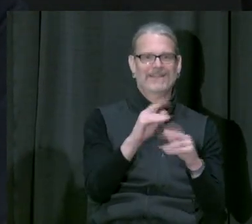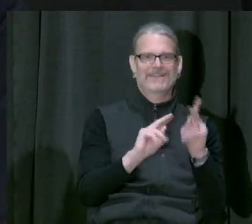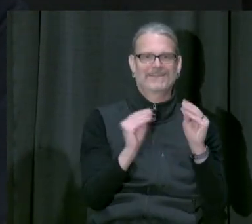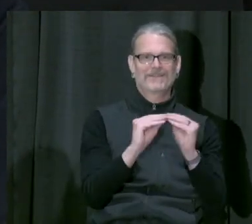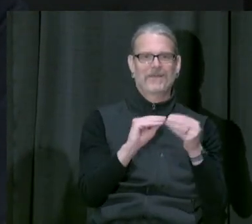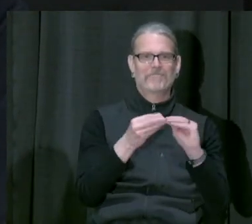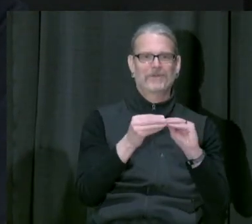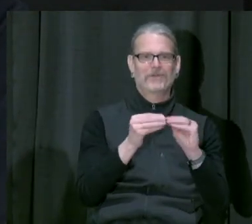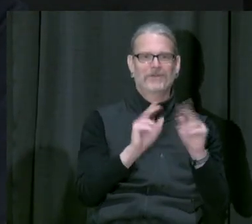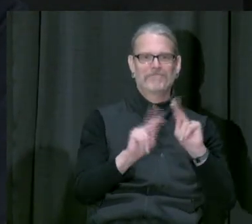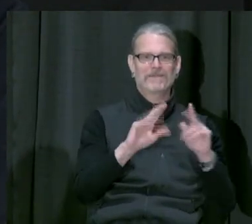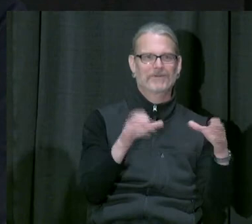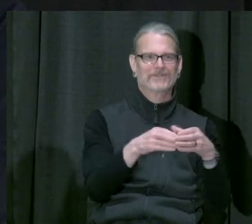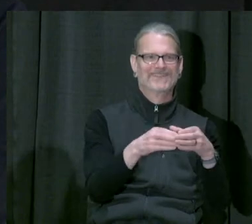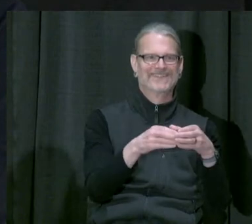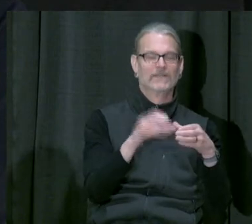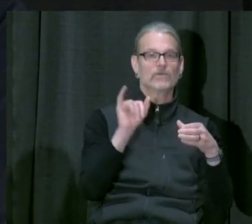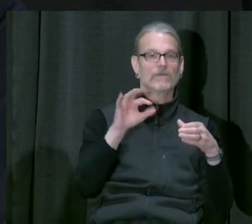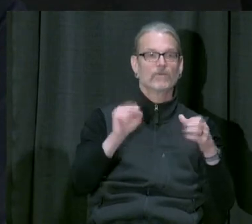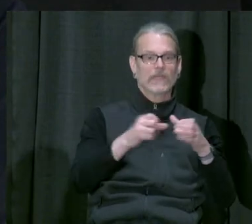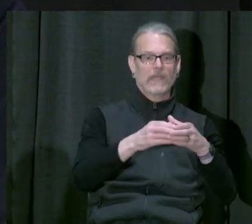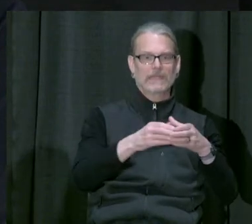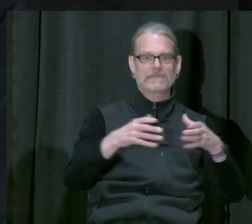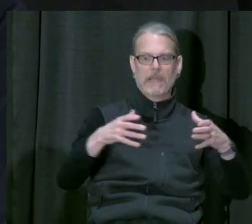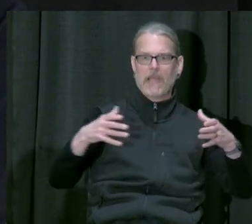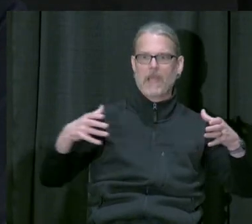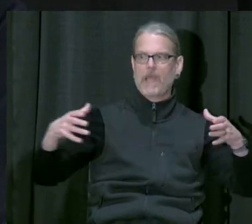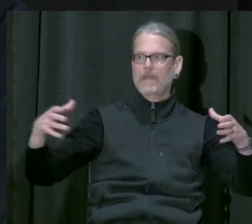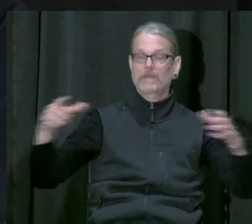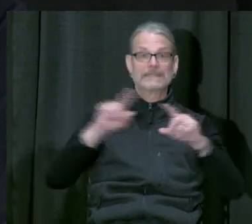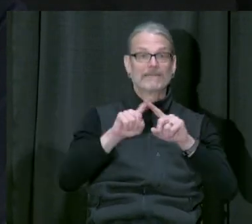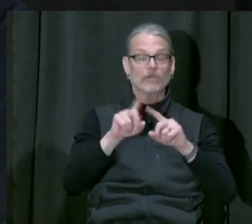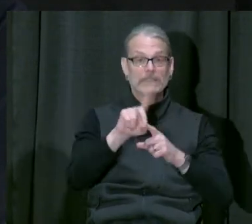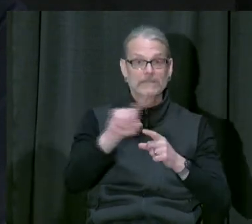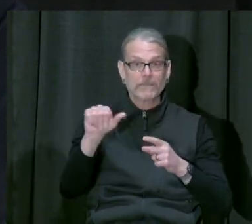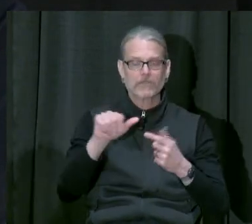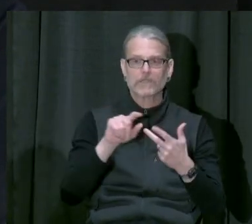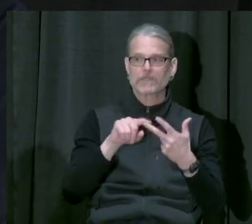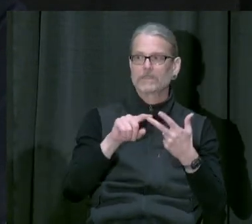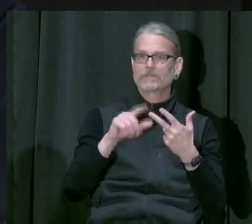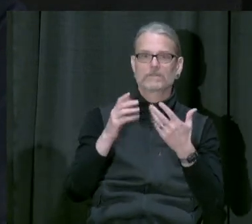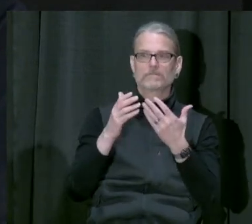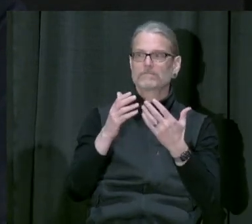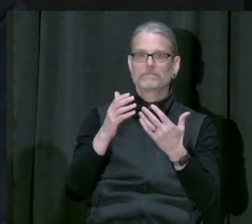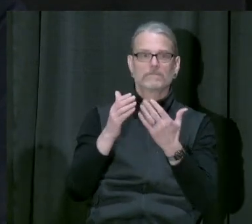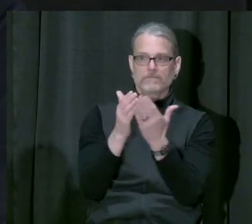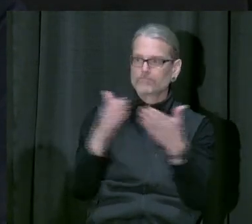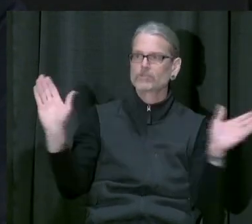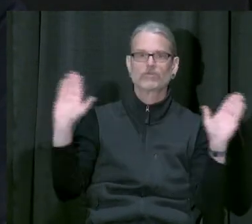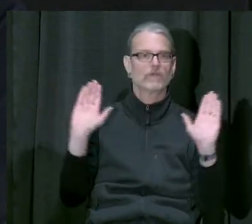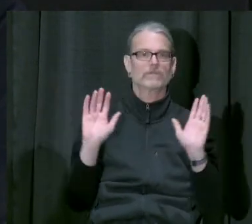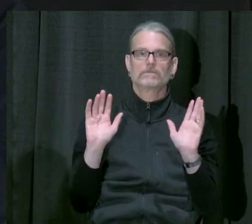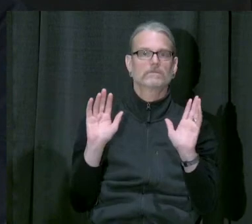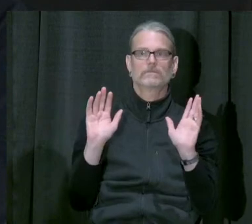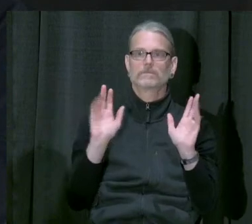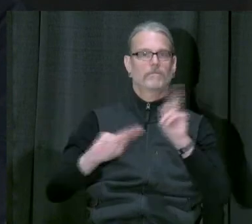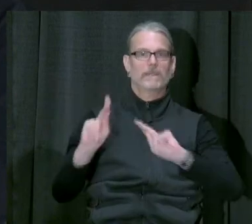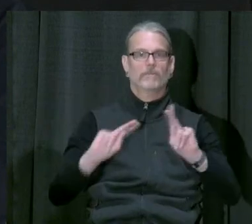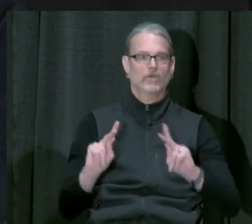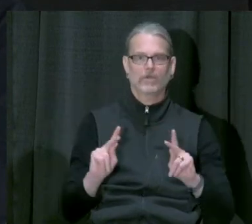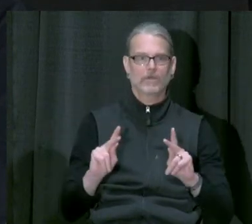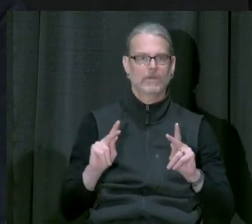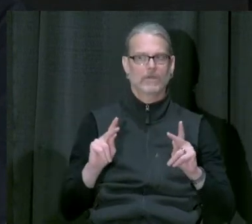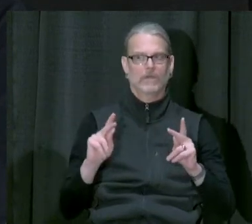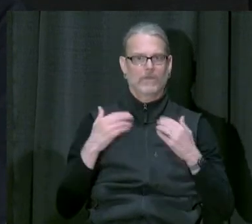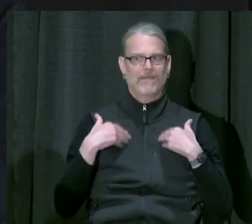could expand to all markets, other disabilities and to the population in general, all of a sudden you'd have a high volume